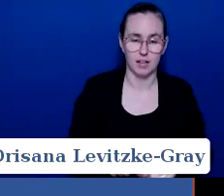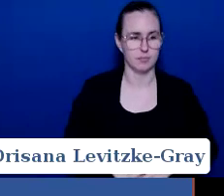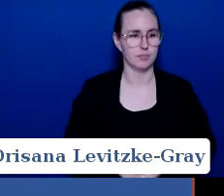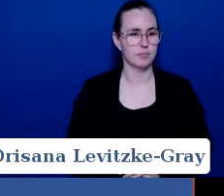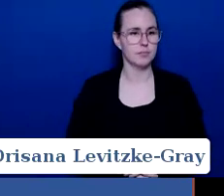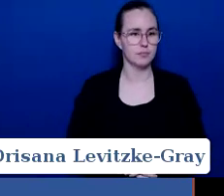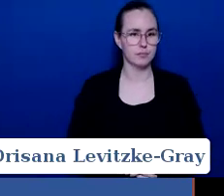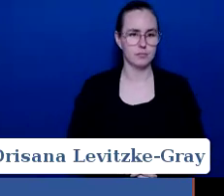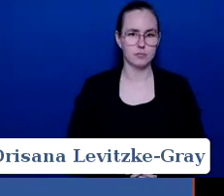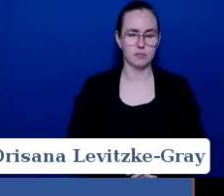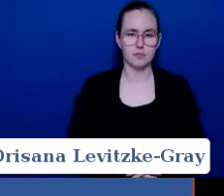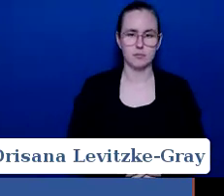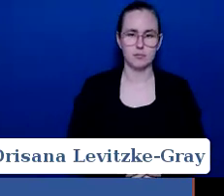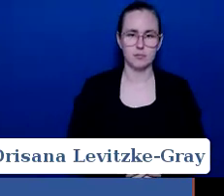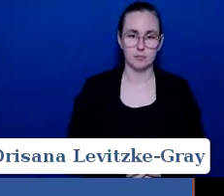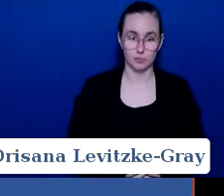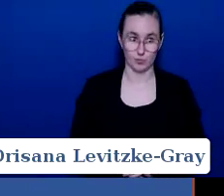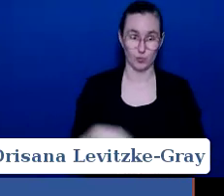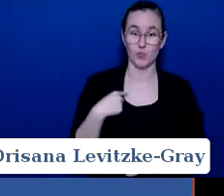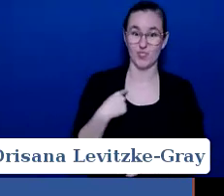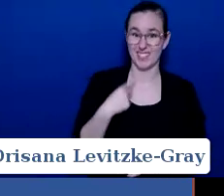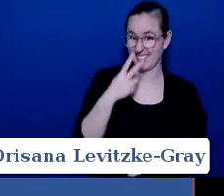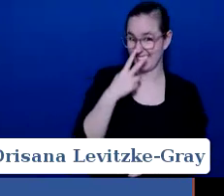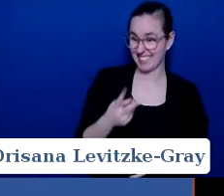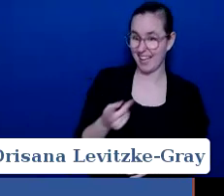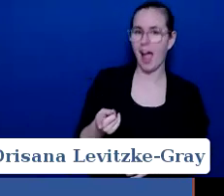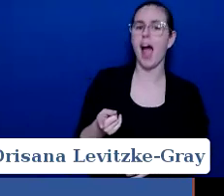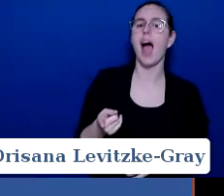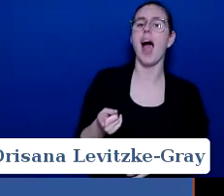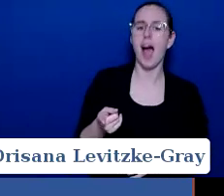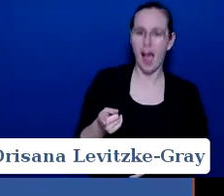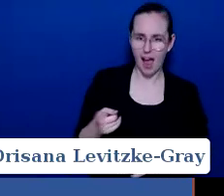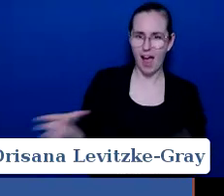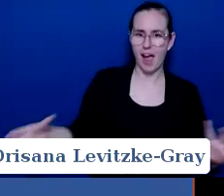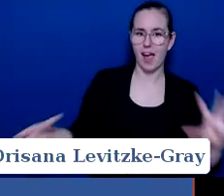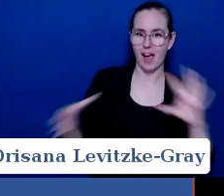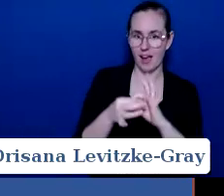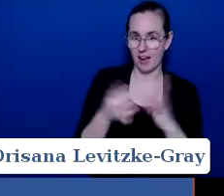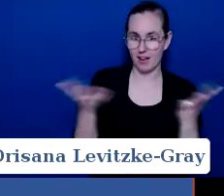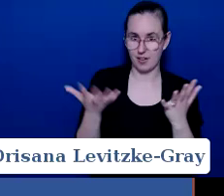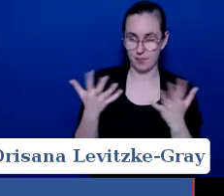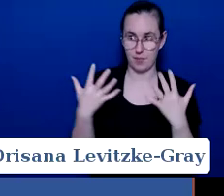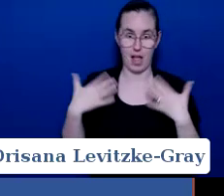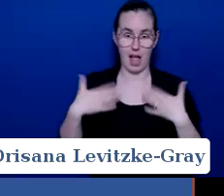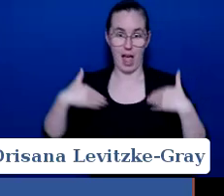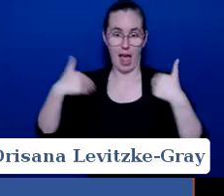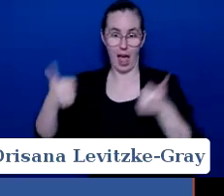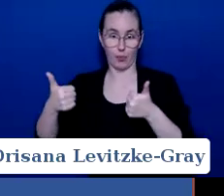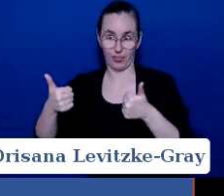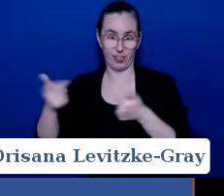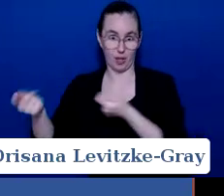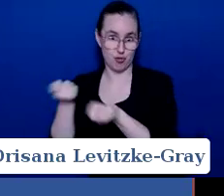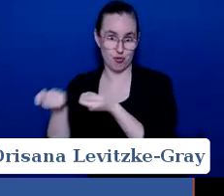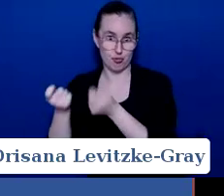and other management information system, as Andrey mentioned about the social registry, but also